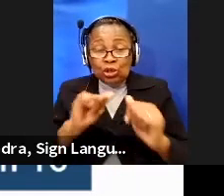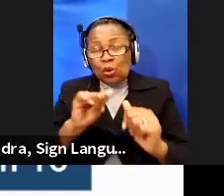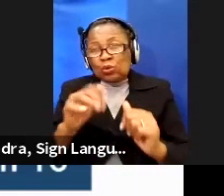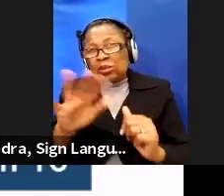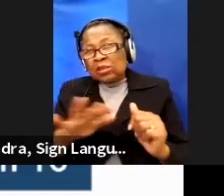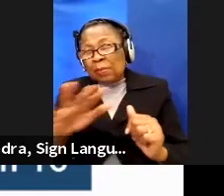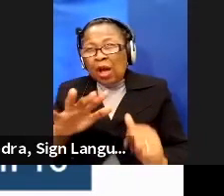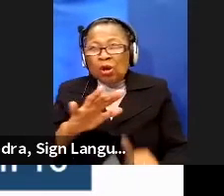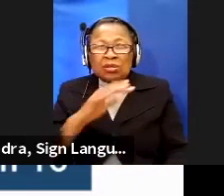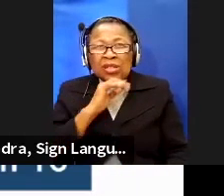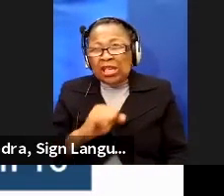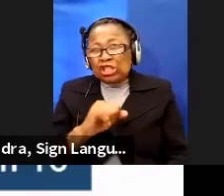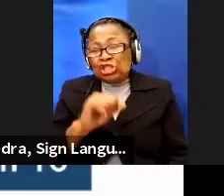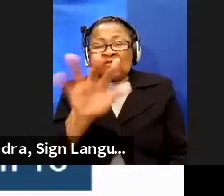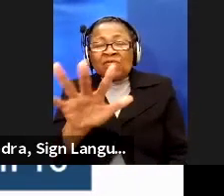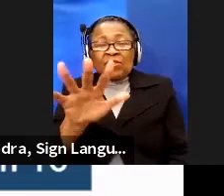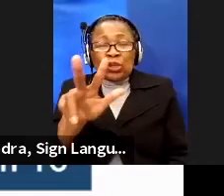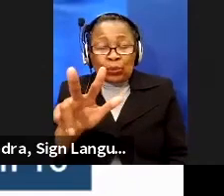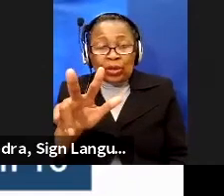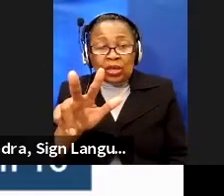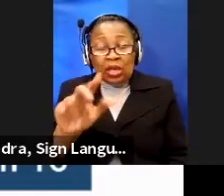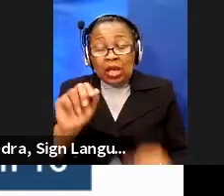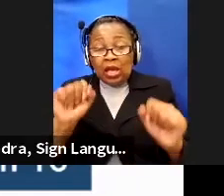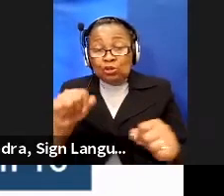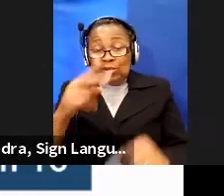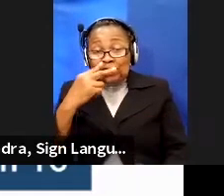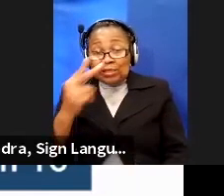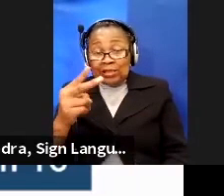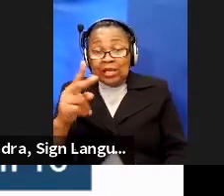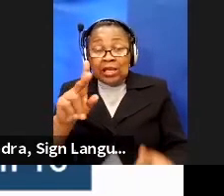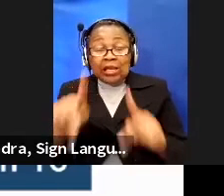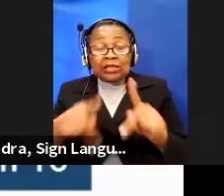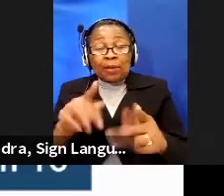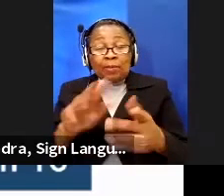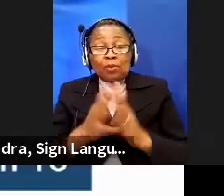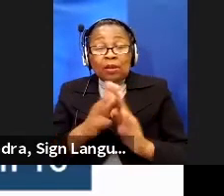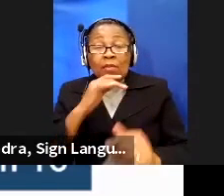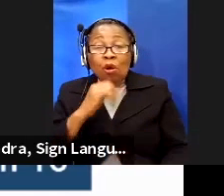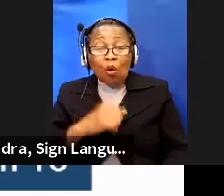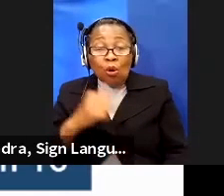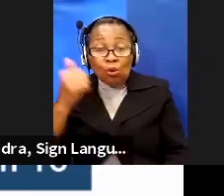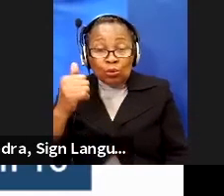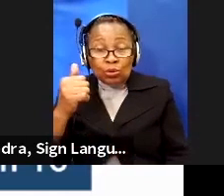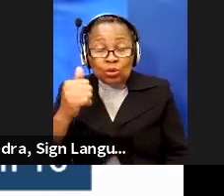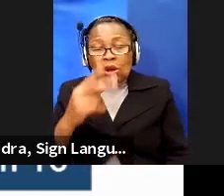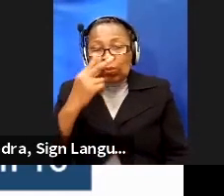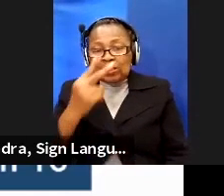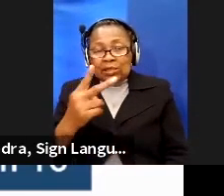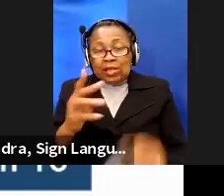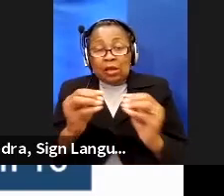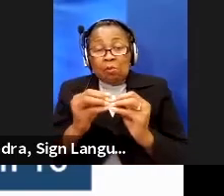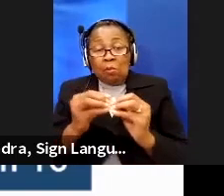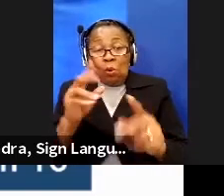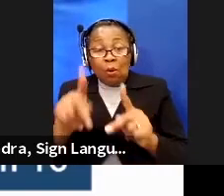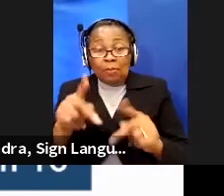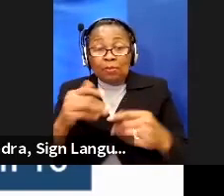53. Okay, and you can see as people get older, we're going to see more people that